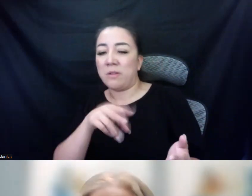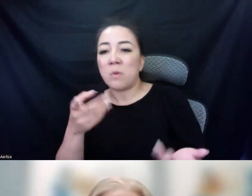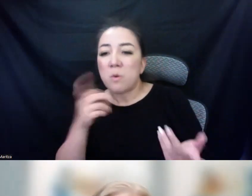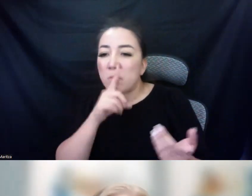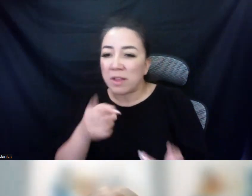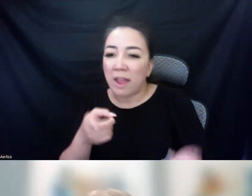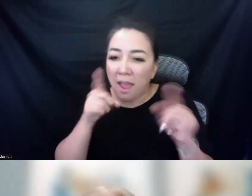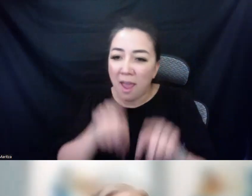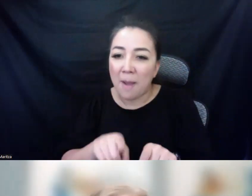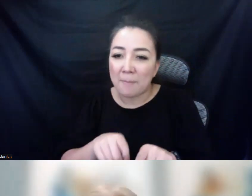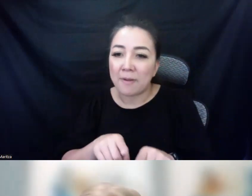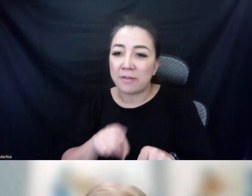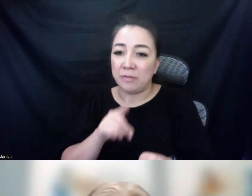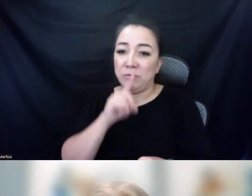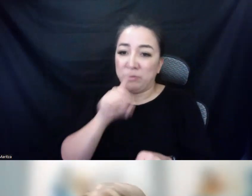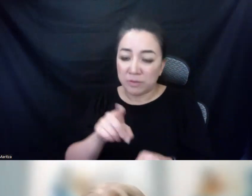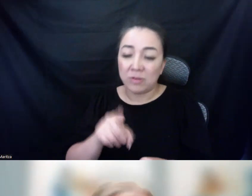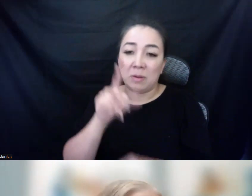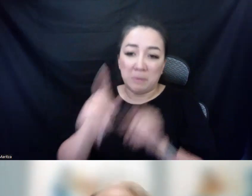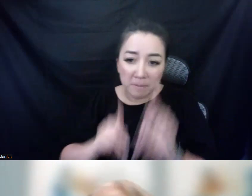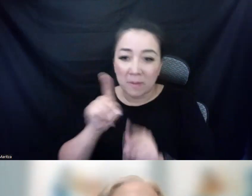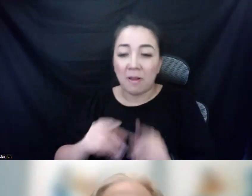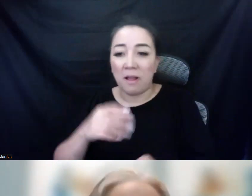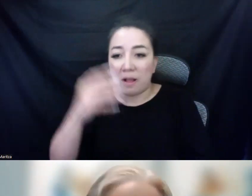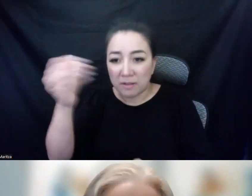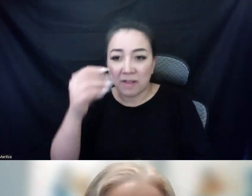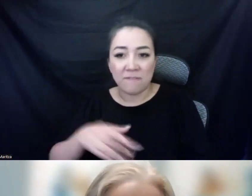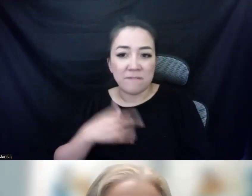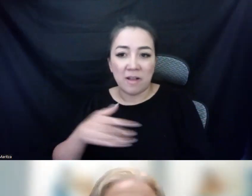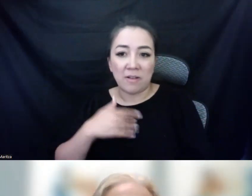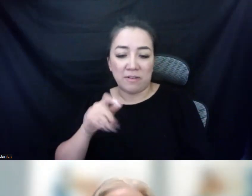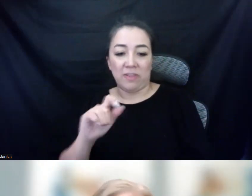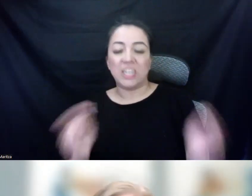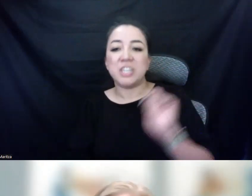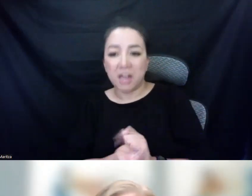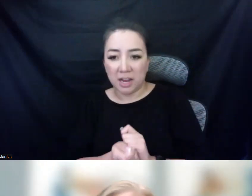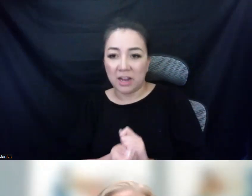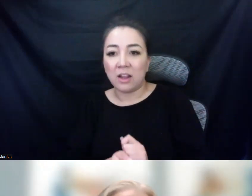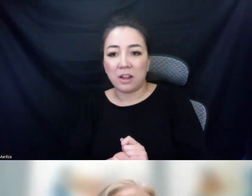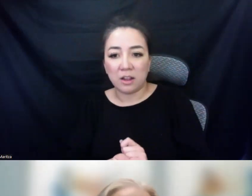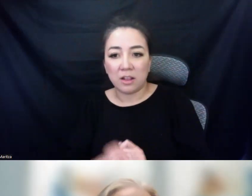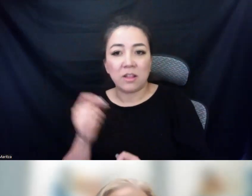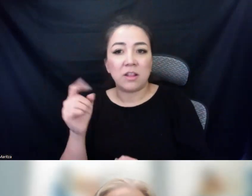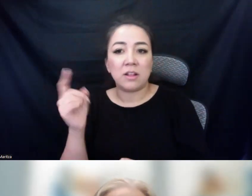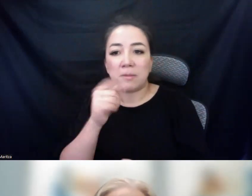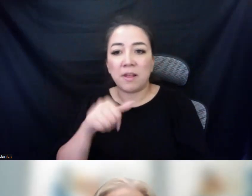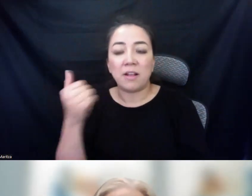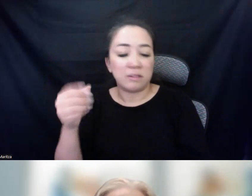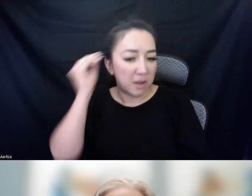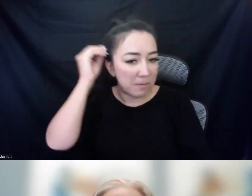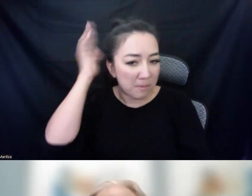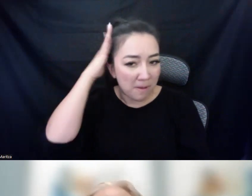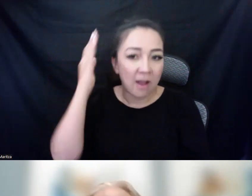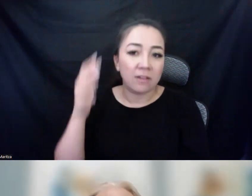and whether actual people out there felt any of that change. So just something else to kind of keep in mind when we're trying to